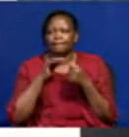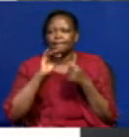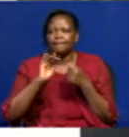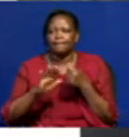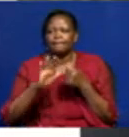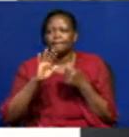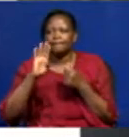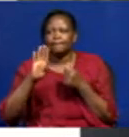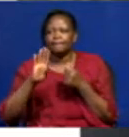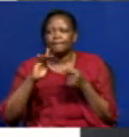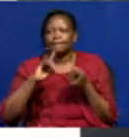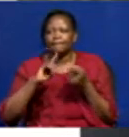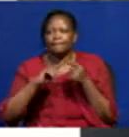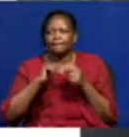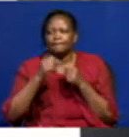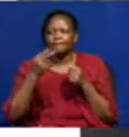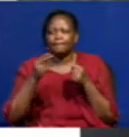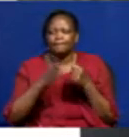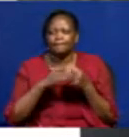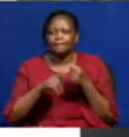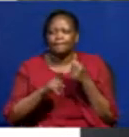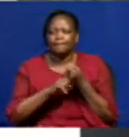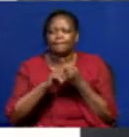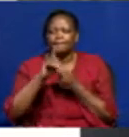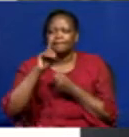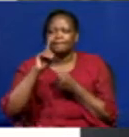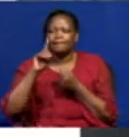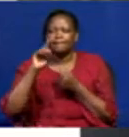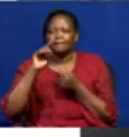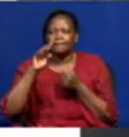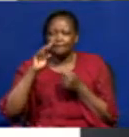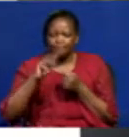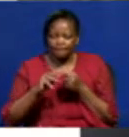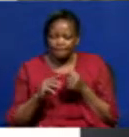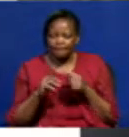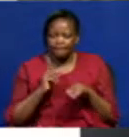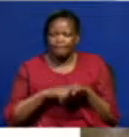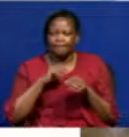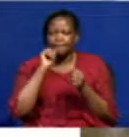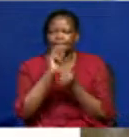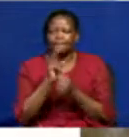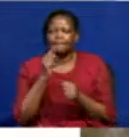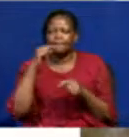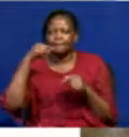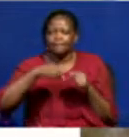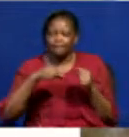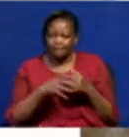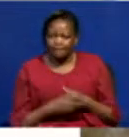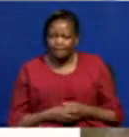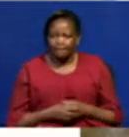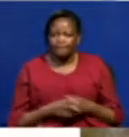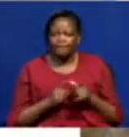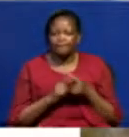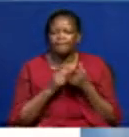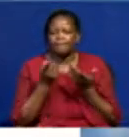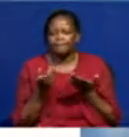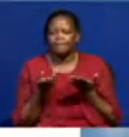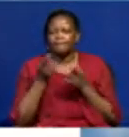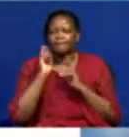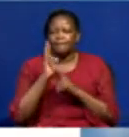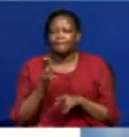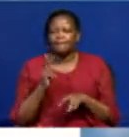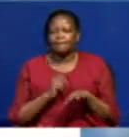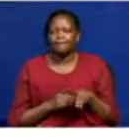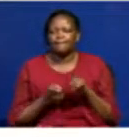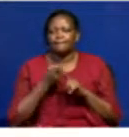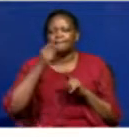137,954 claims amounting to 29.69 billion shillings during the December quarter. Claims intimated and revived reported during the